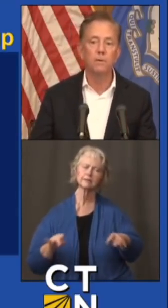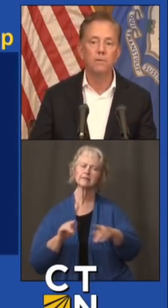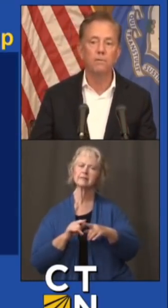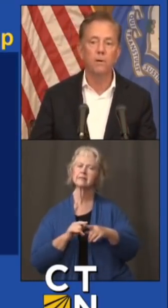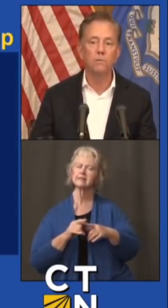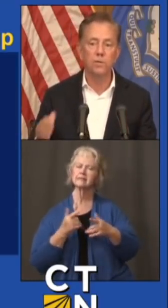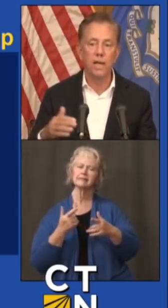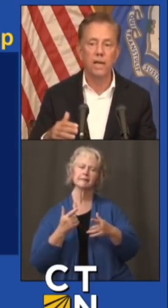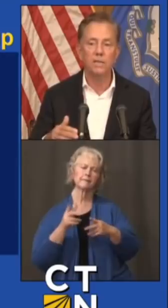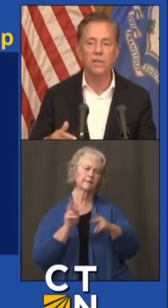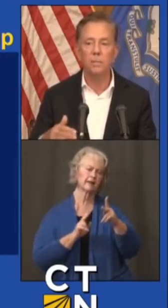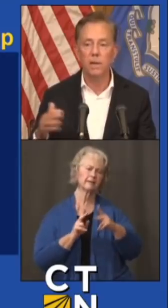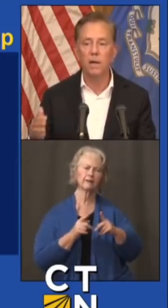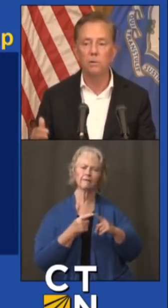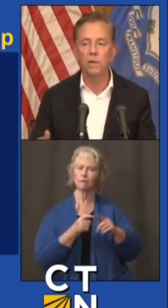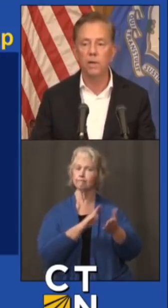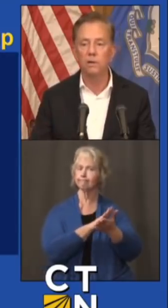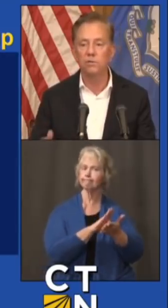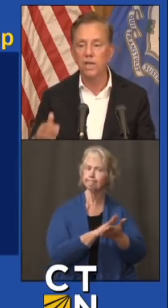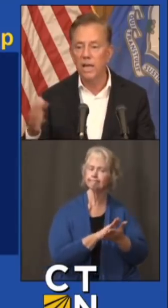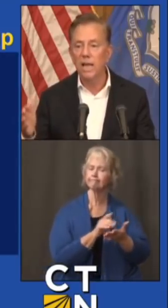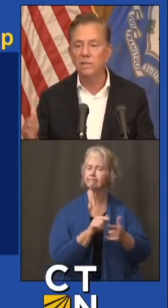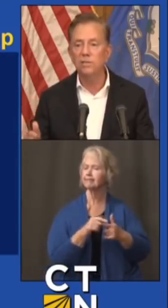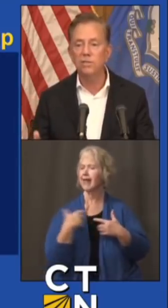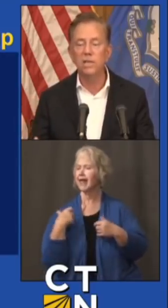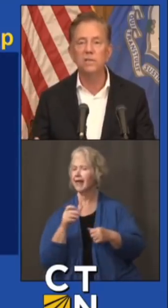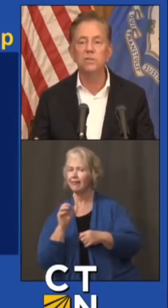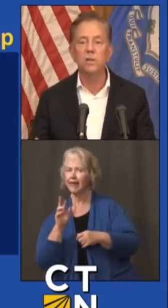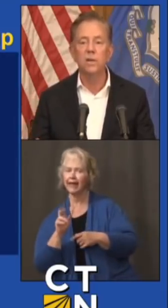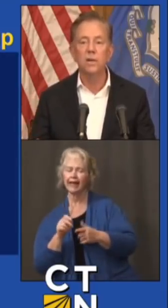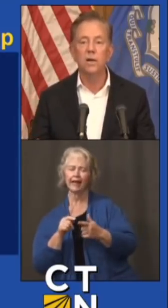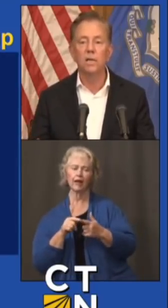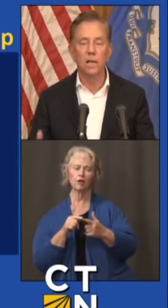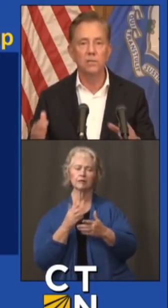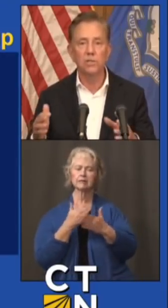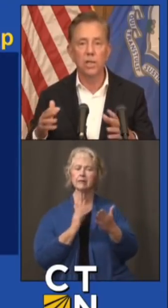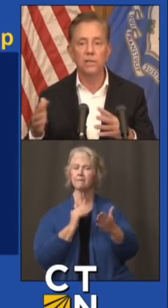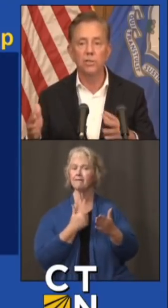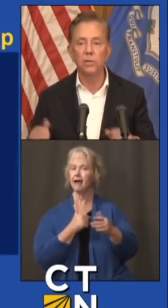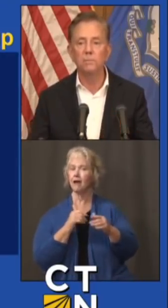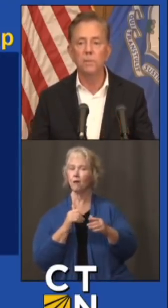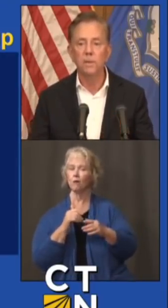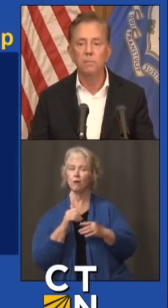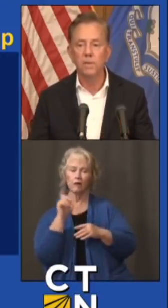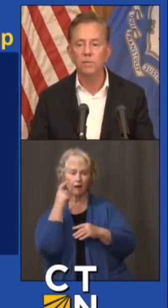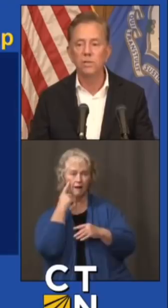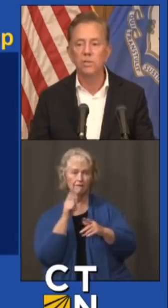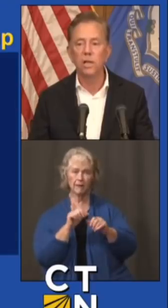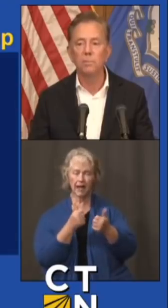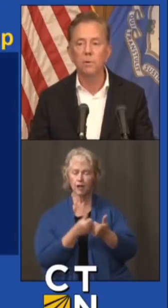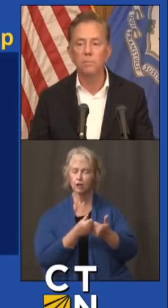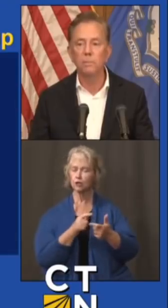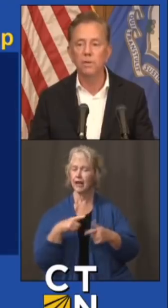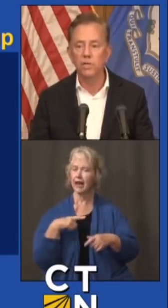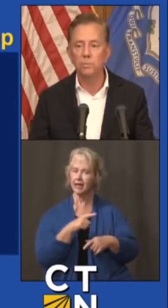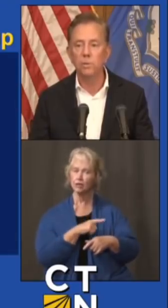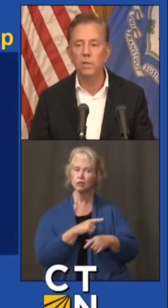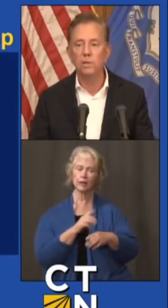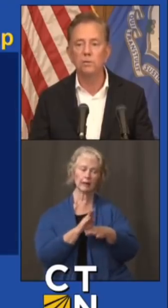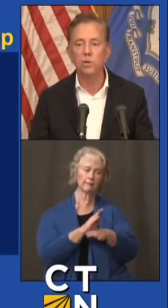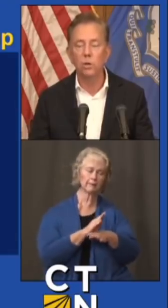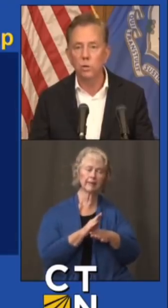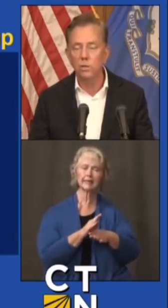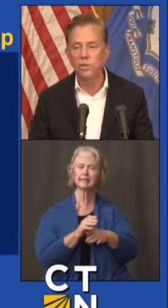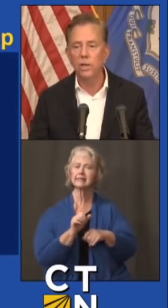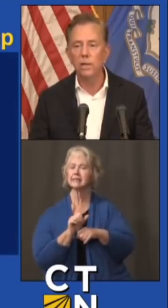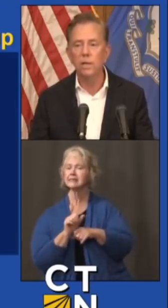up of folks in academia, healthcare, state agencies, legislature, business, labor, municipal